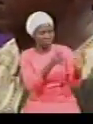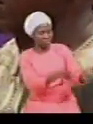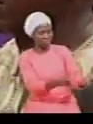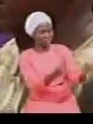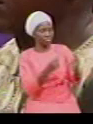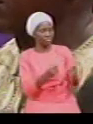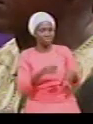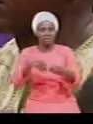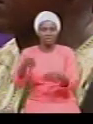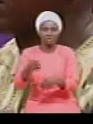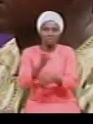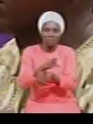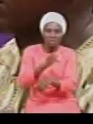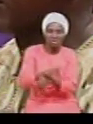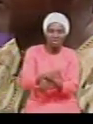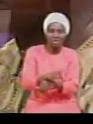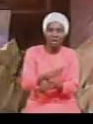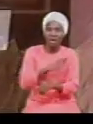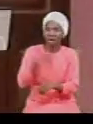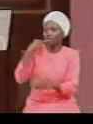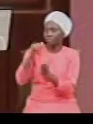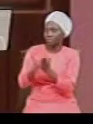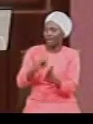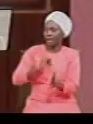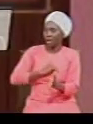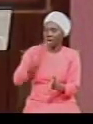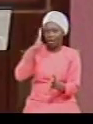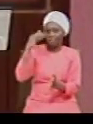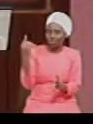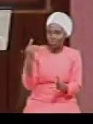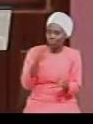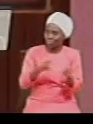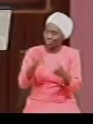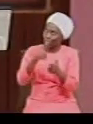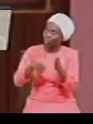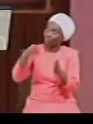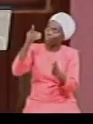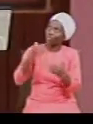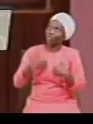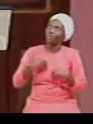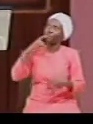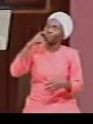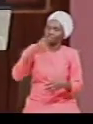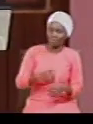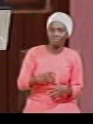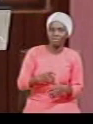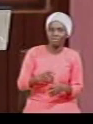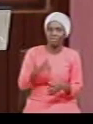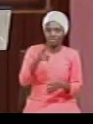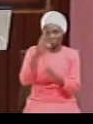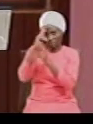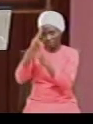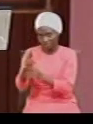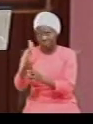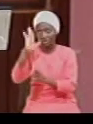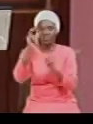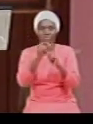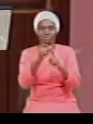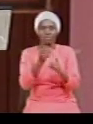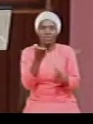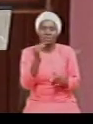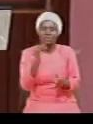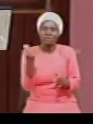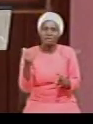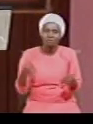the Lord has commanded. You exalt the word. That's a challenge in your life. And